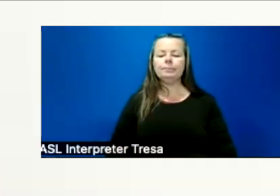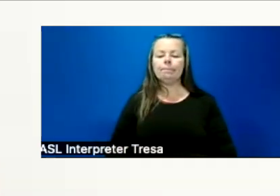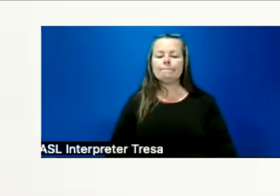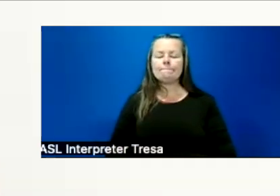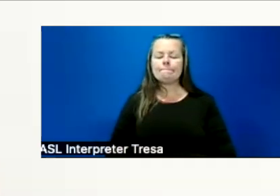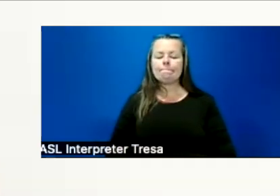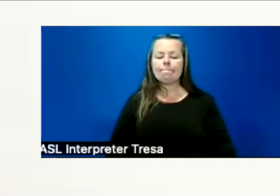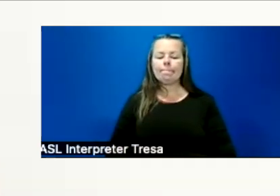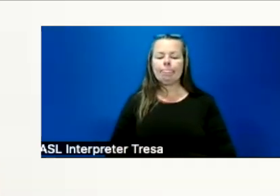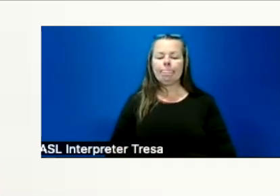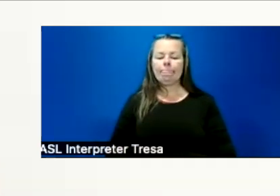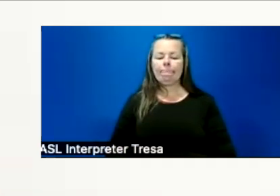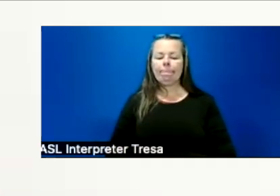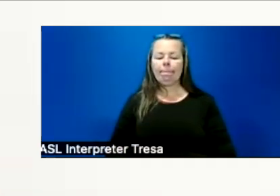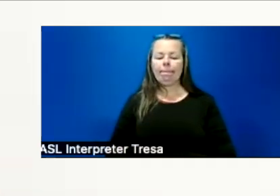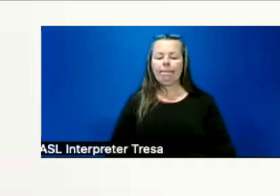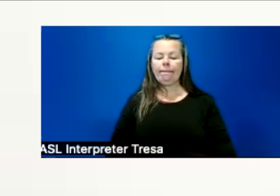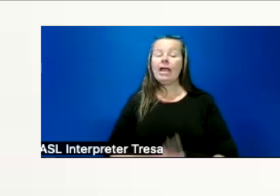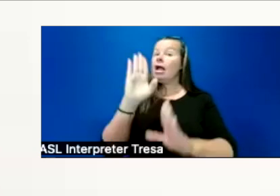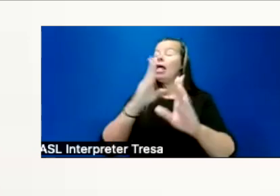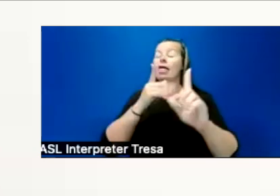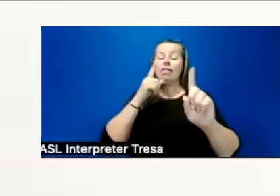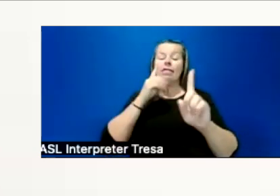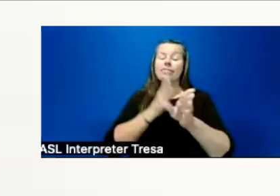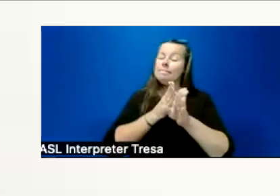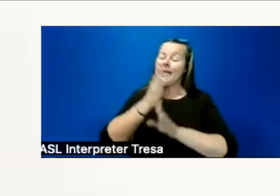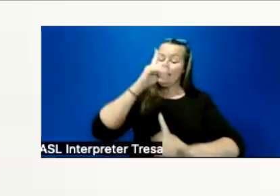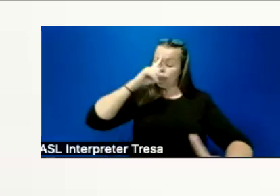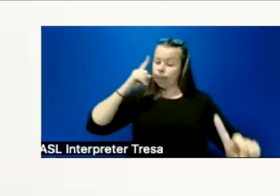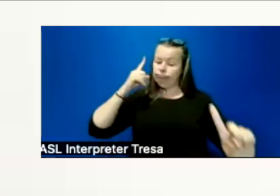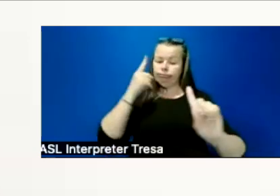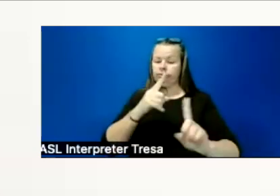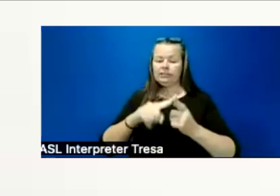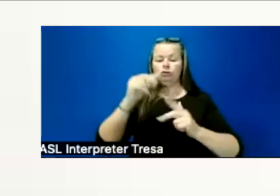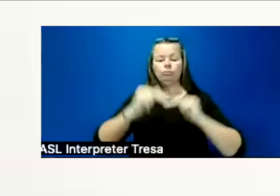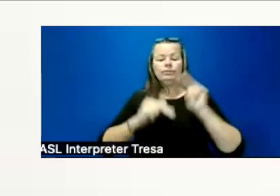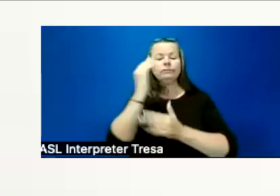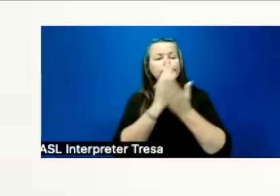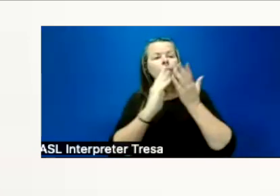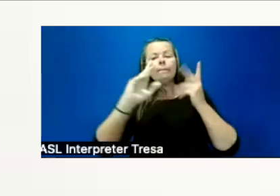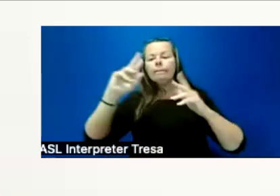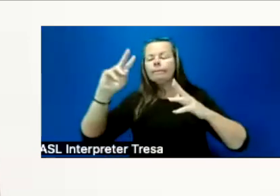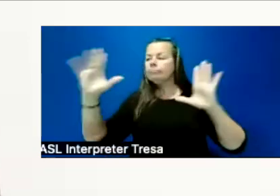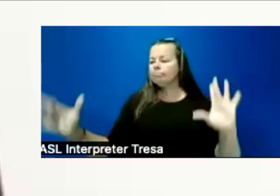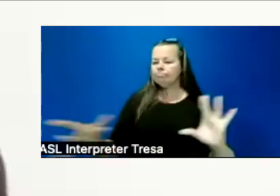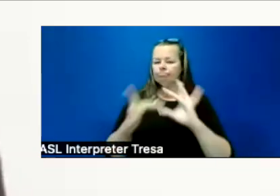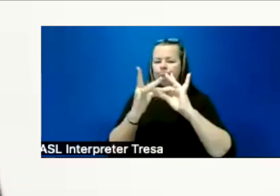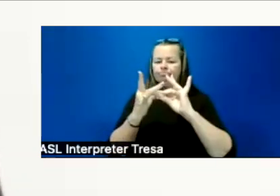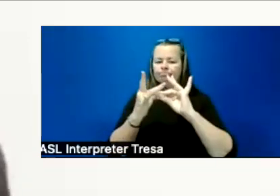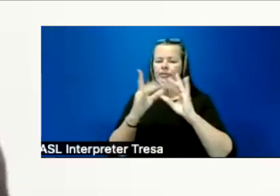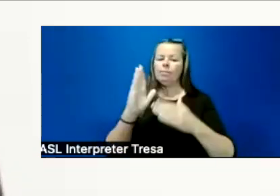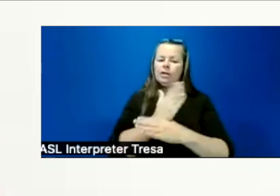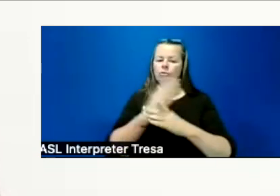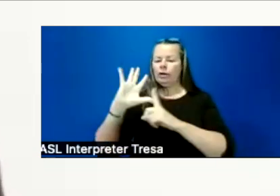the main aim is to build some kind of bridges across the cultures within the